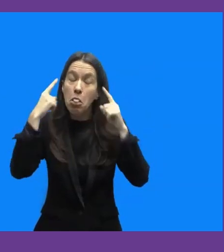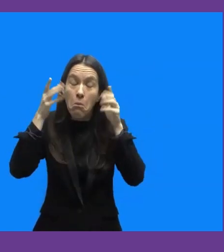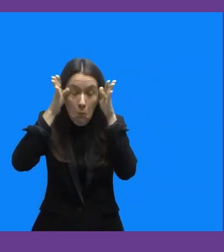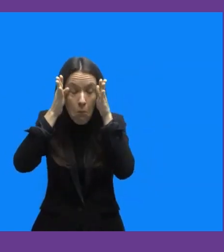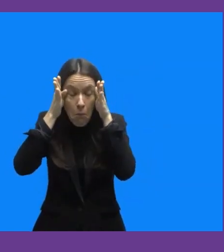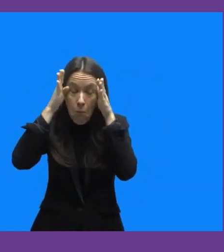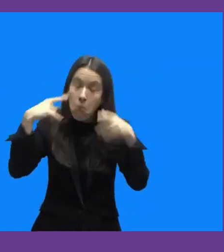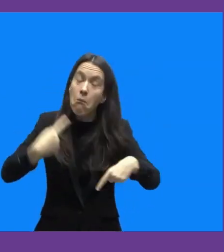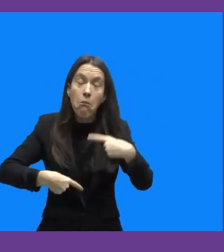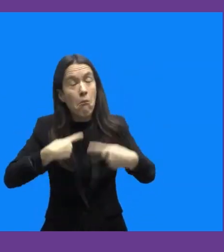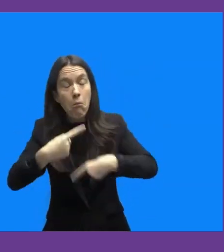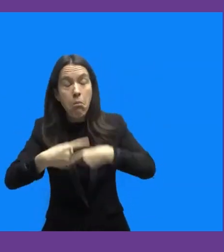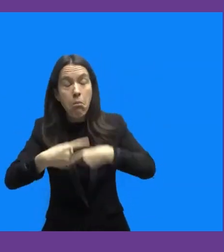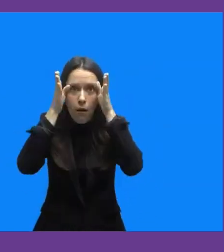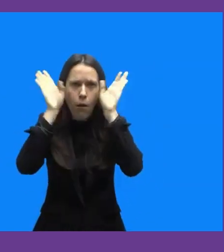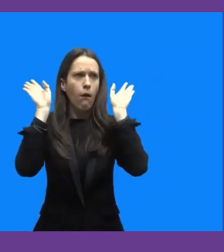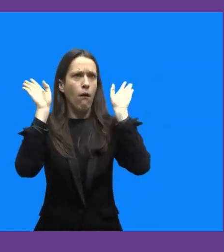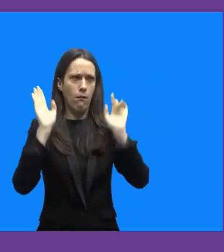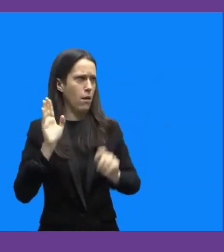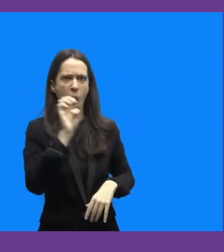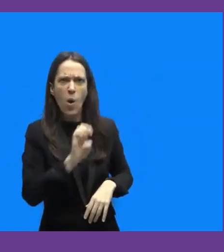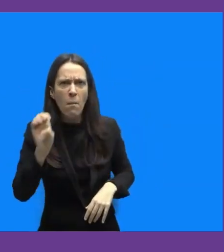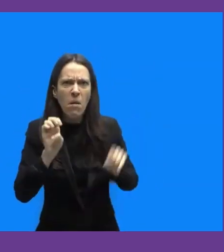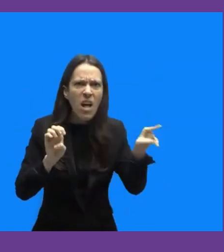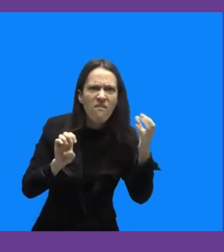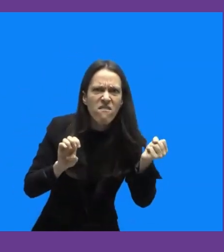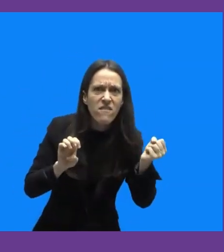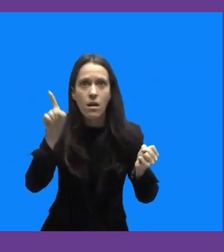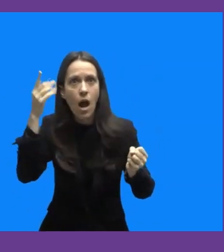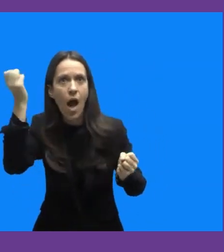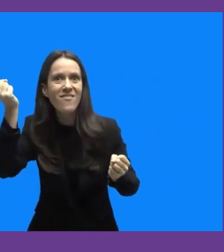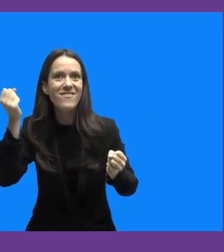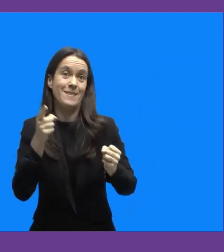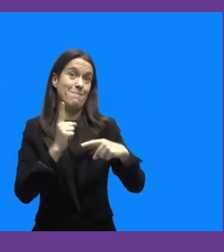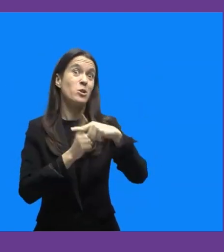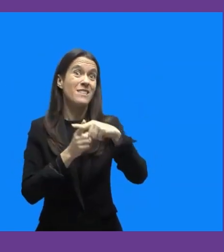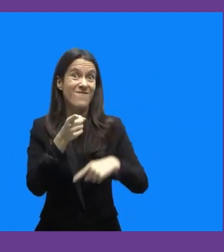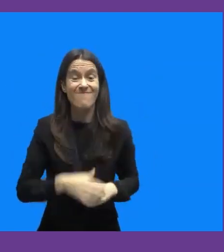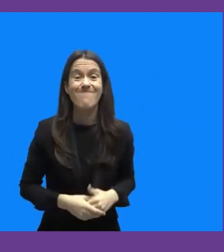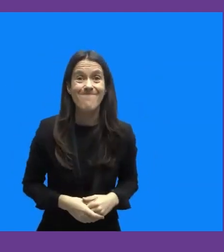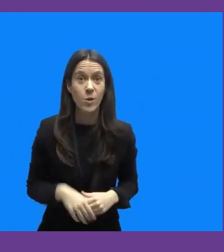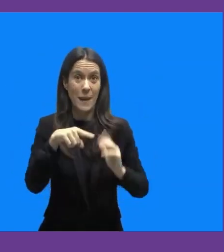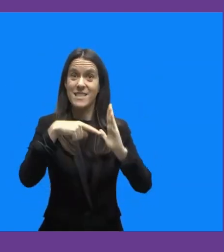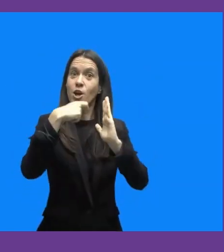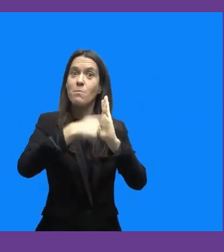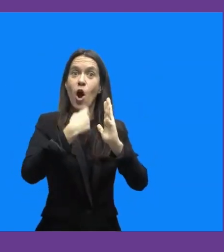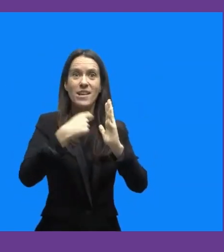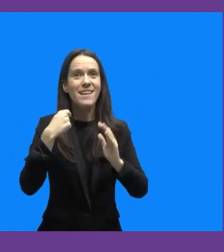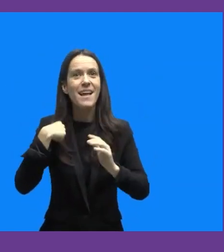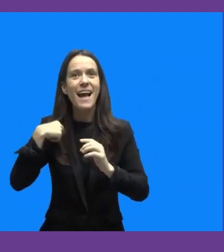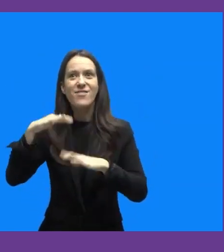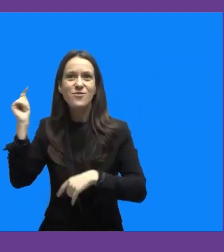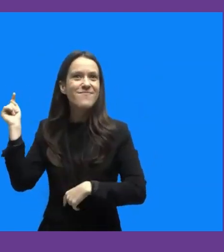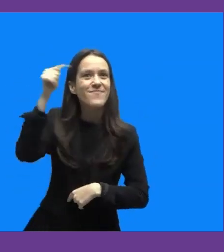even to looking outside and saying, okay, well, what's happening? You know, as a result of this project, I was in Salamanca last year. Thank you